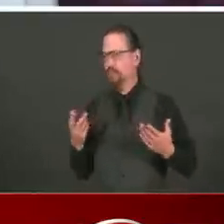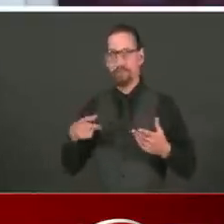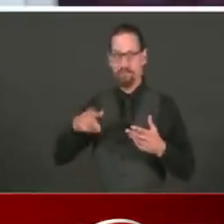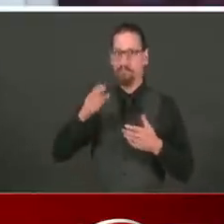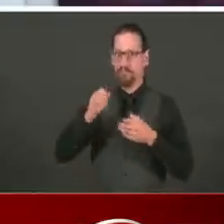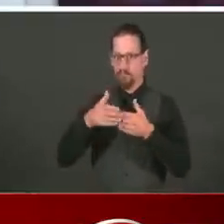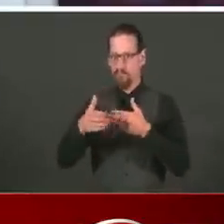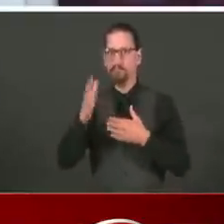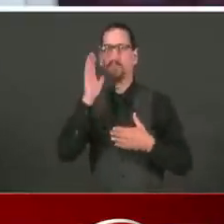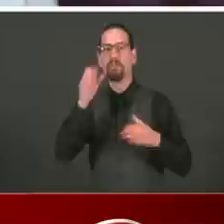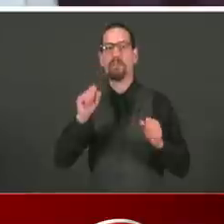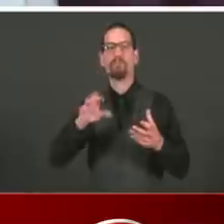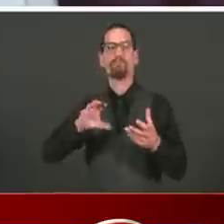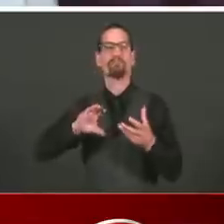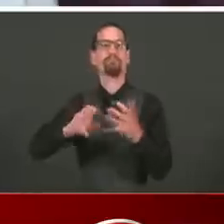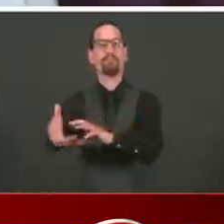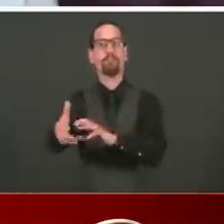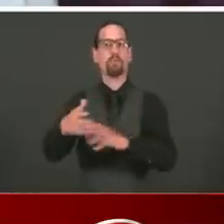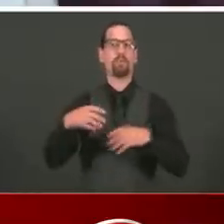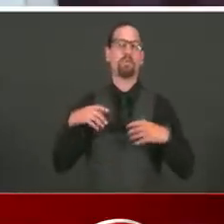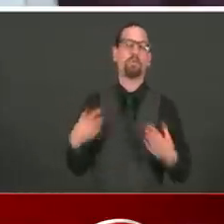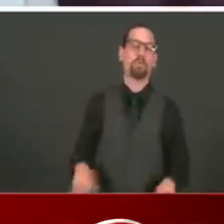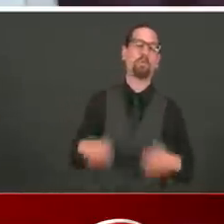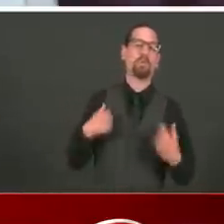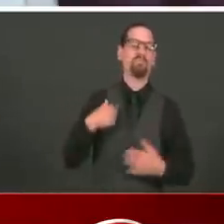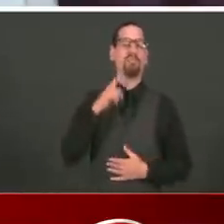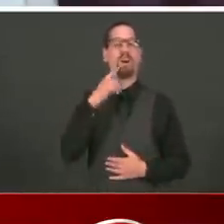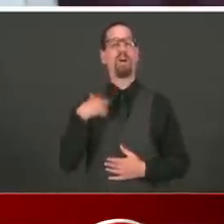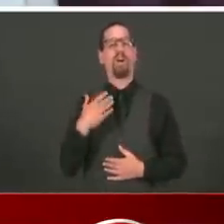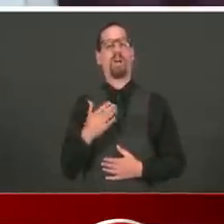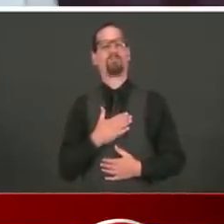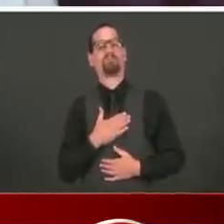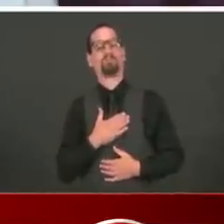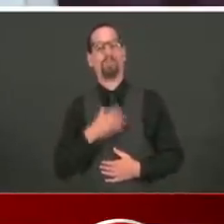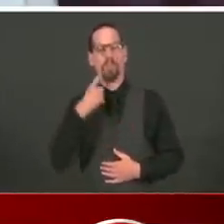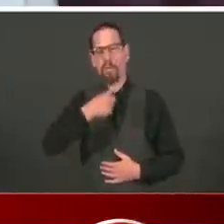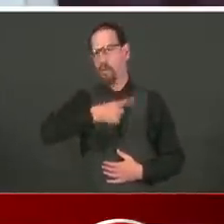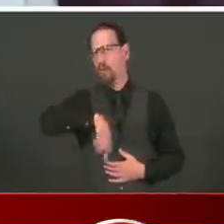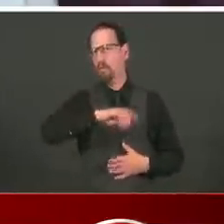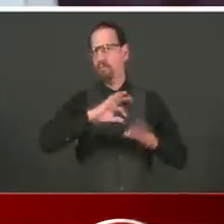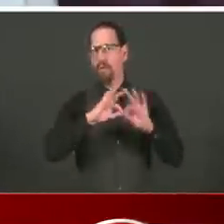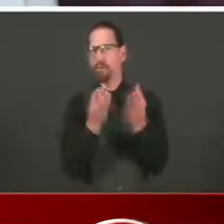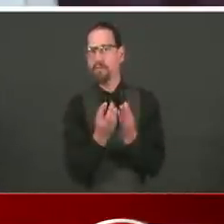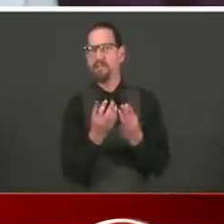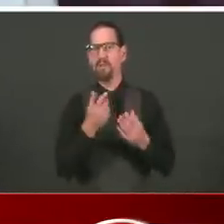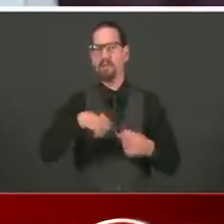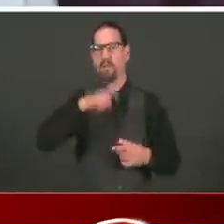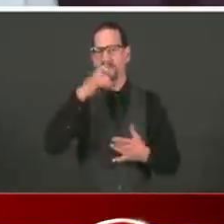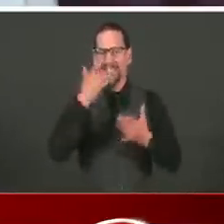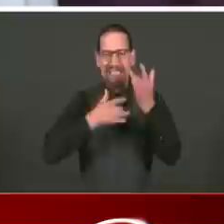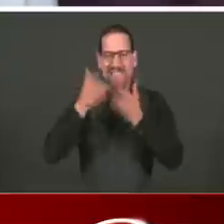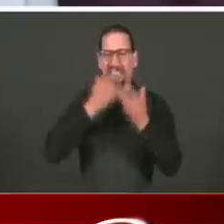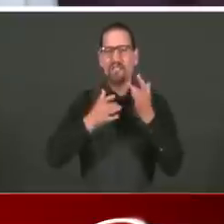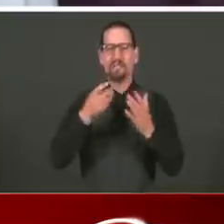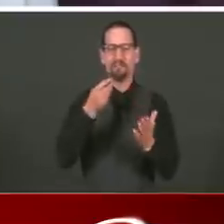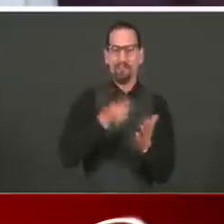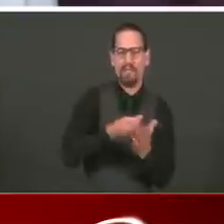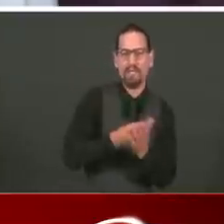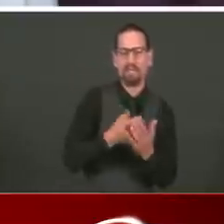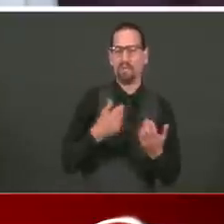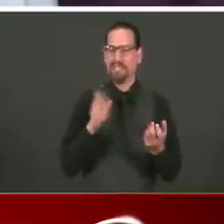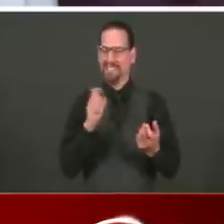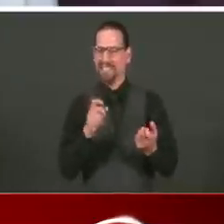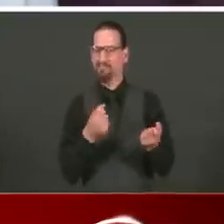basic needs, food, shelter, you know, gas in the car. So, to that